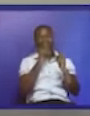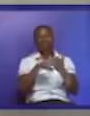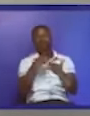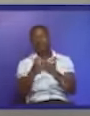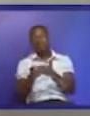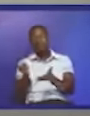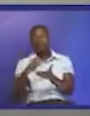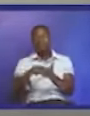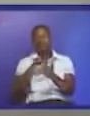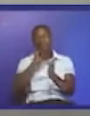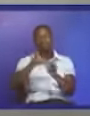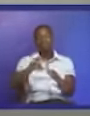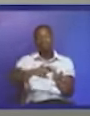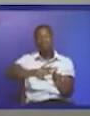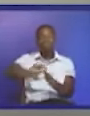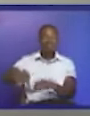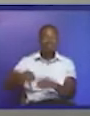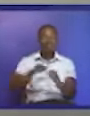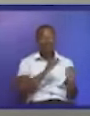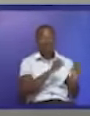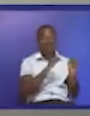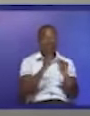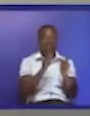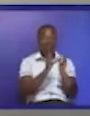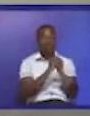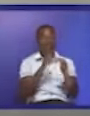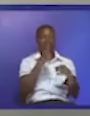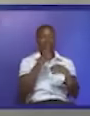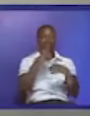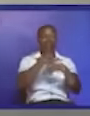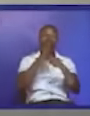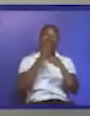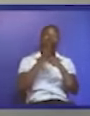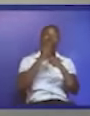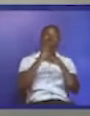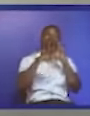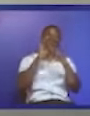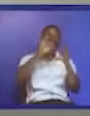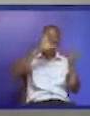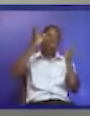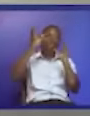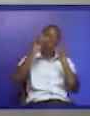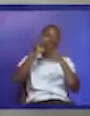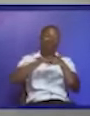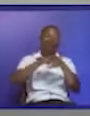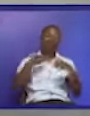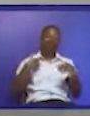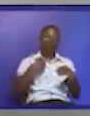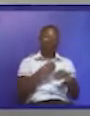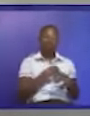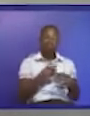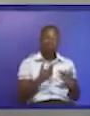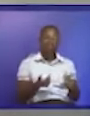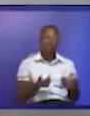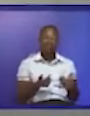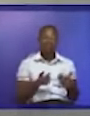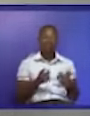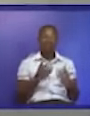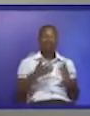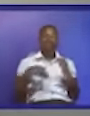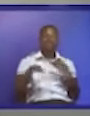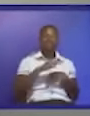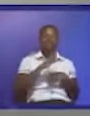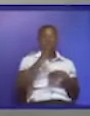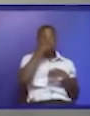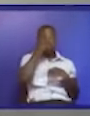up. The power that shifts the spiritual climate over the lives of our membership, over